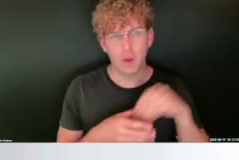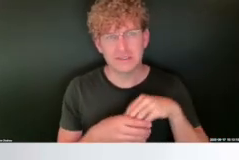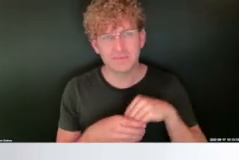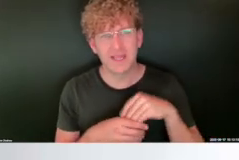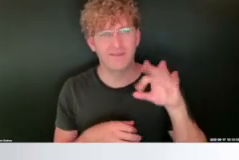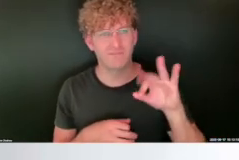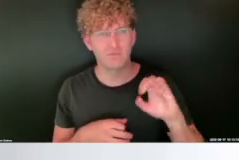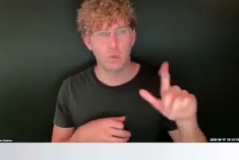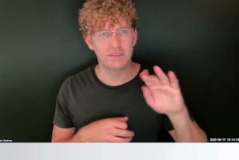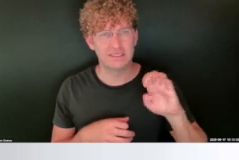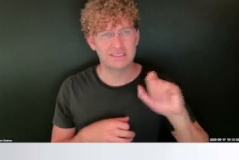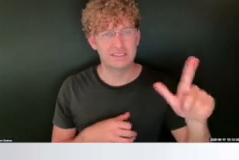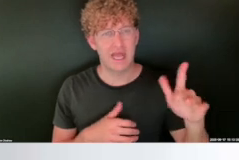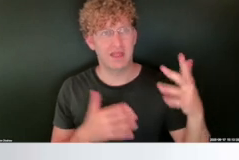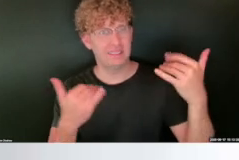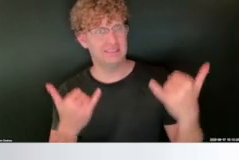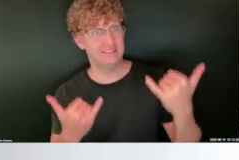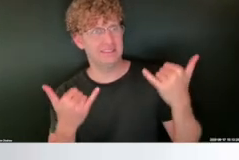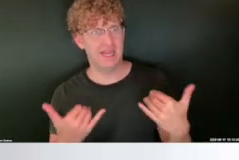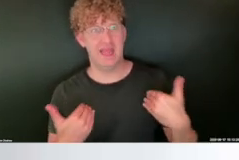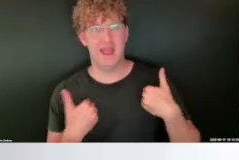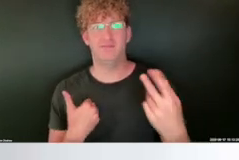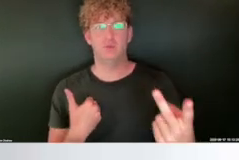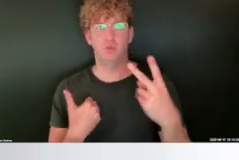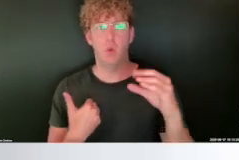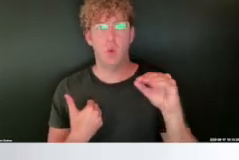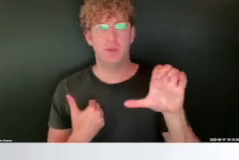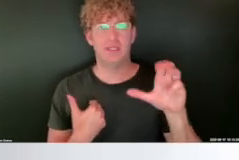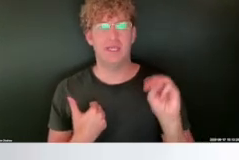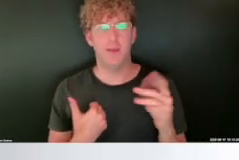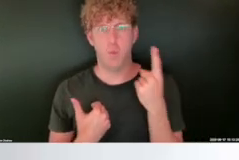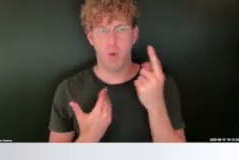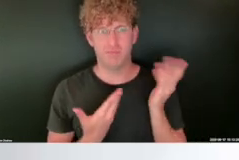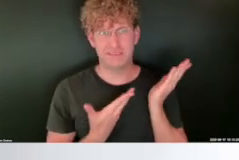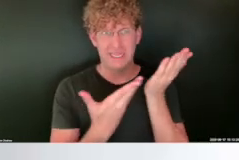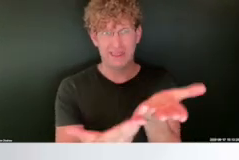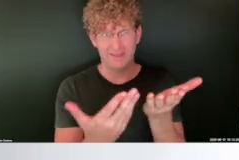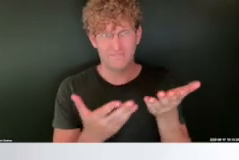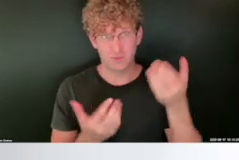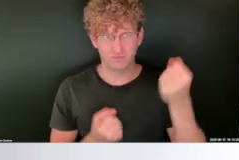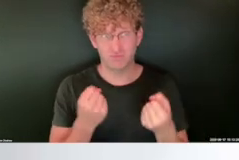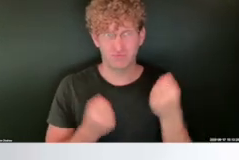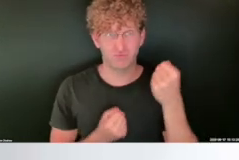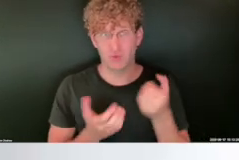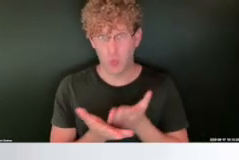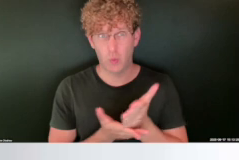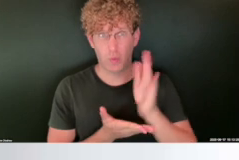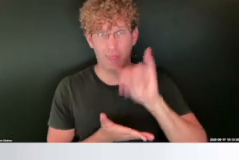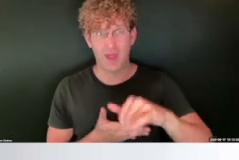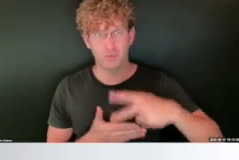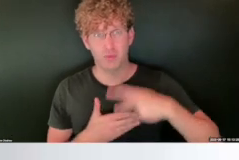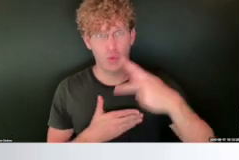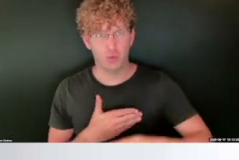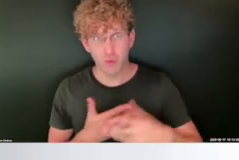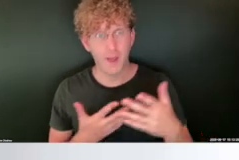2 OEMs with only 1 having delivered any vehicles for the program. And the new to market technologies such as fuel